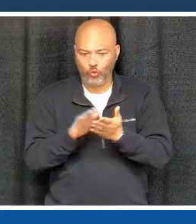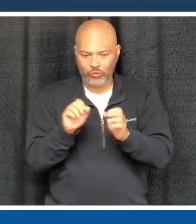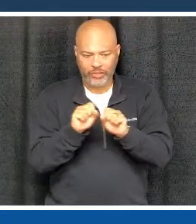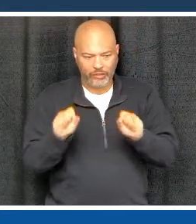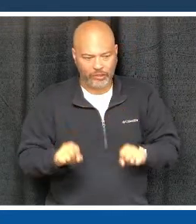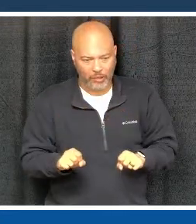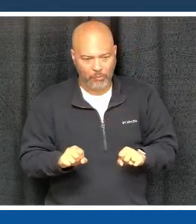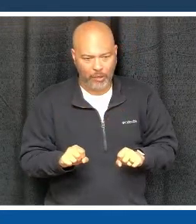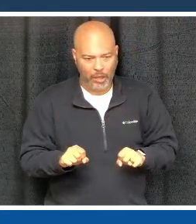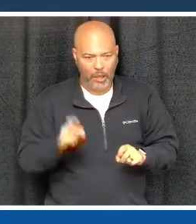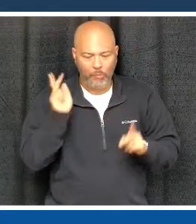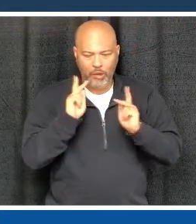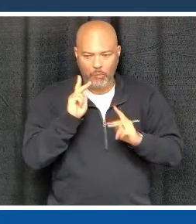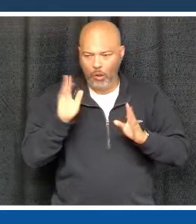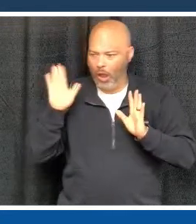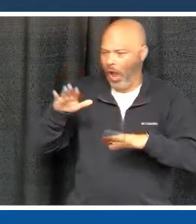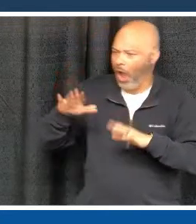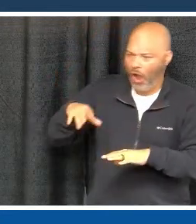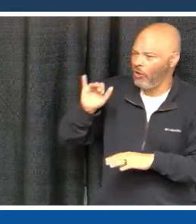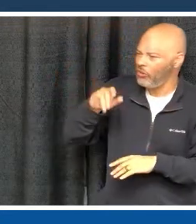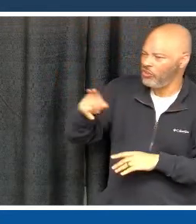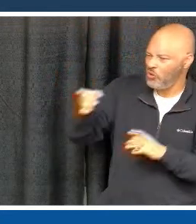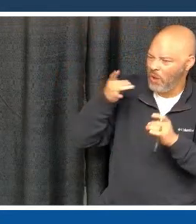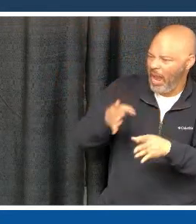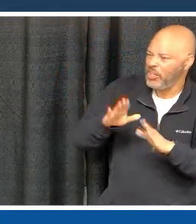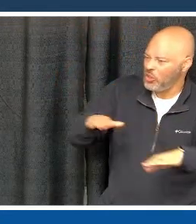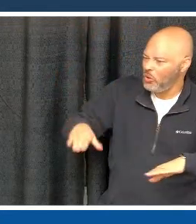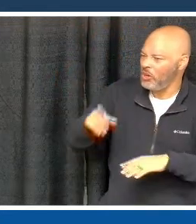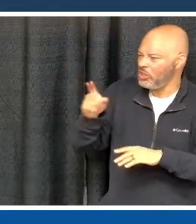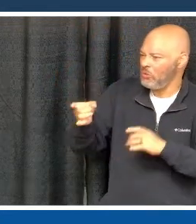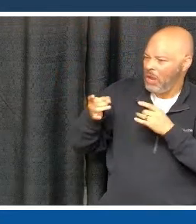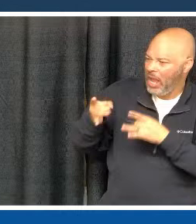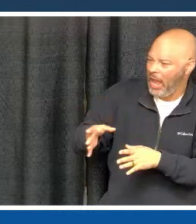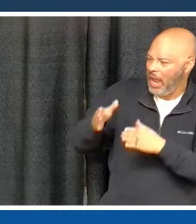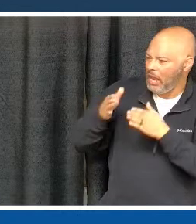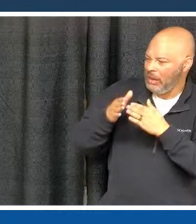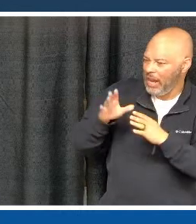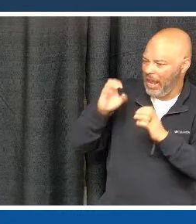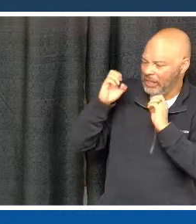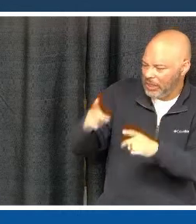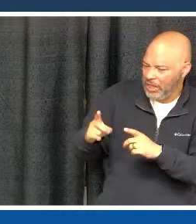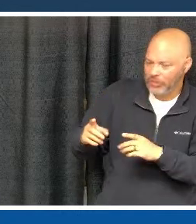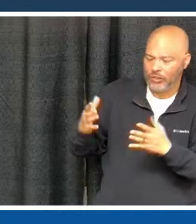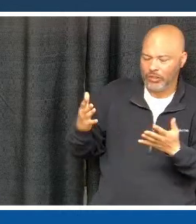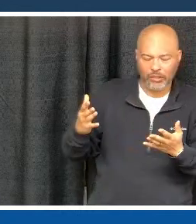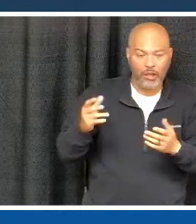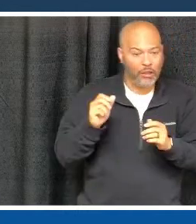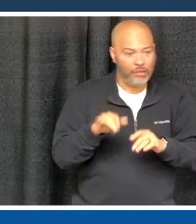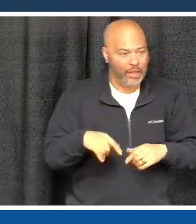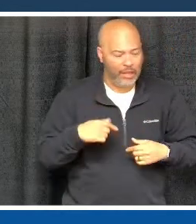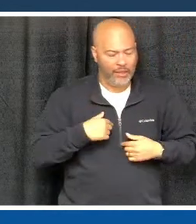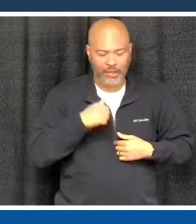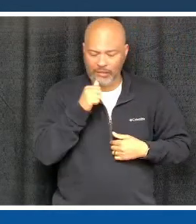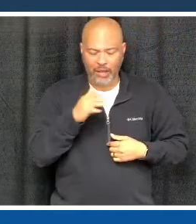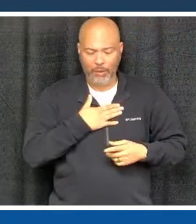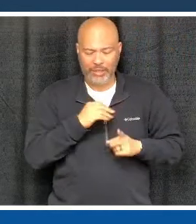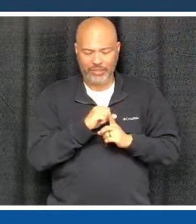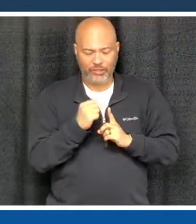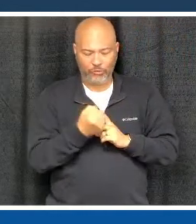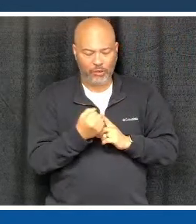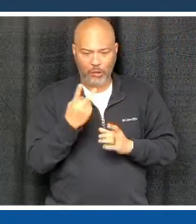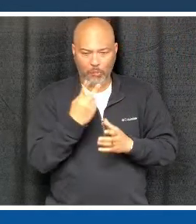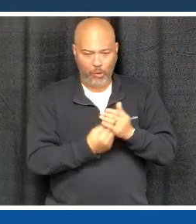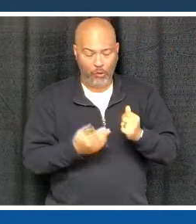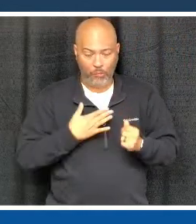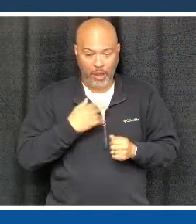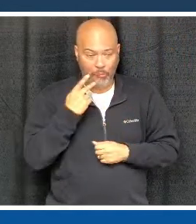system, then there's going to be those that's going to say, well, you hate children, you hate public education. With me, that's not the case. Both of